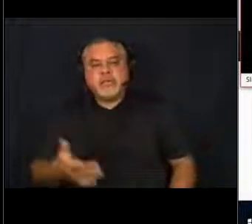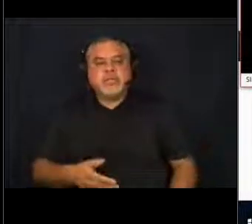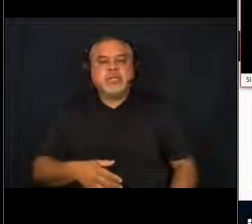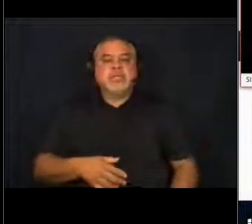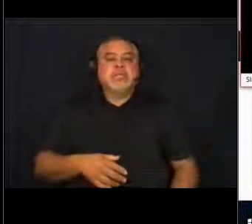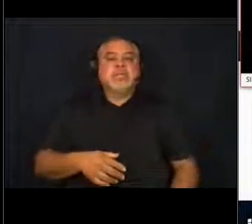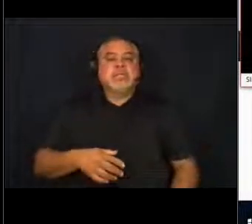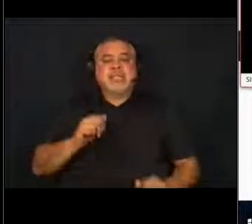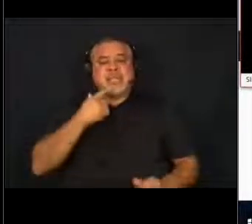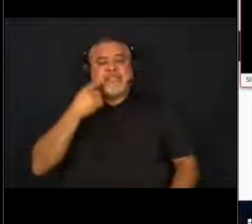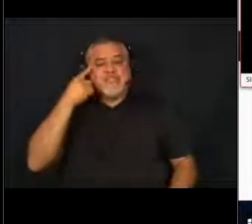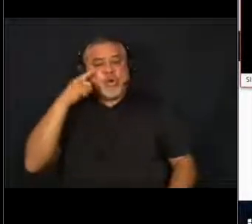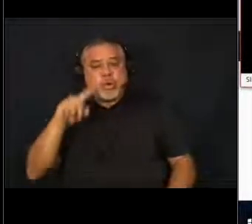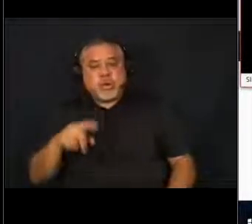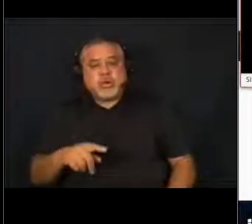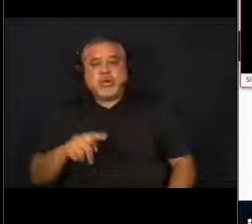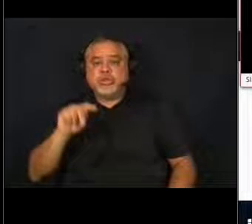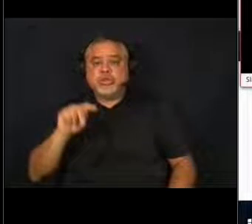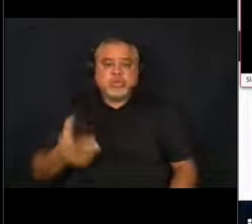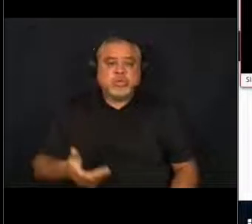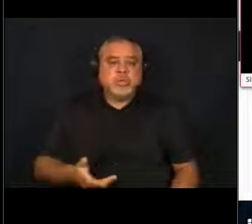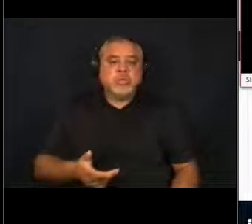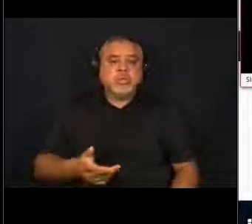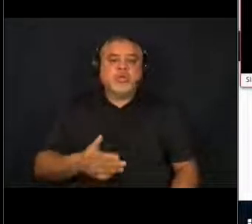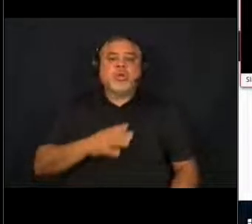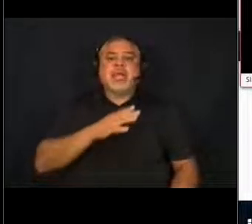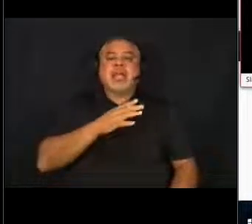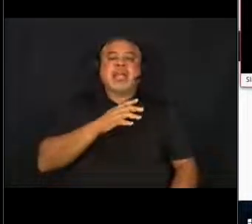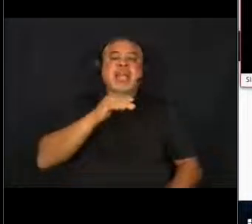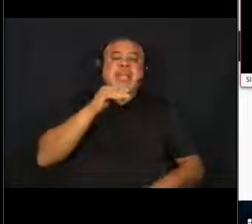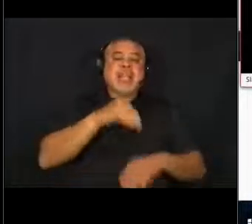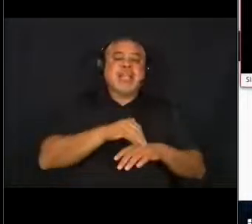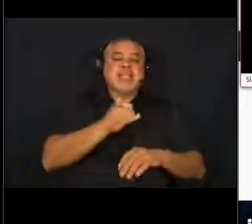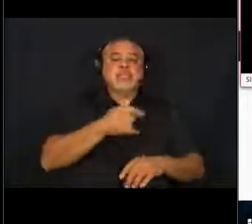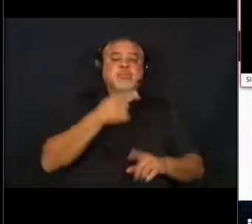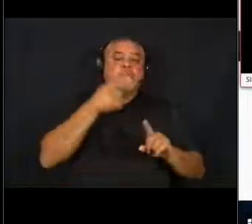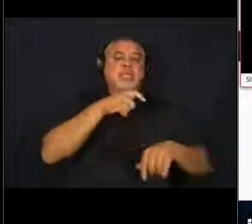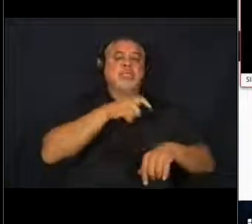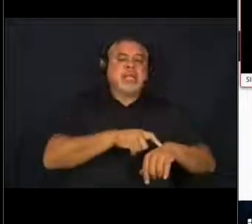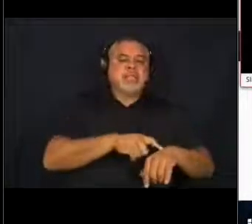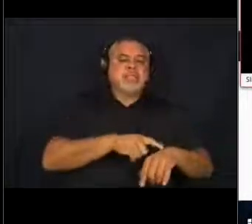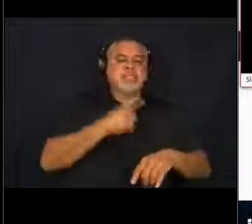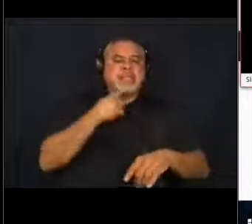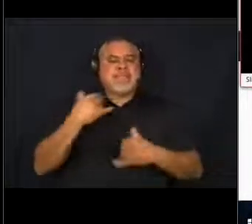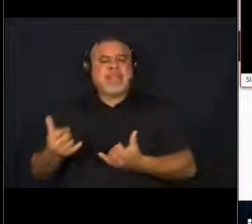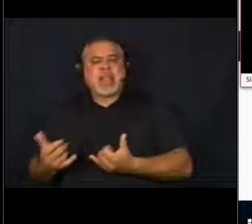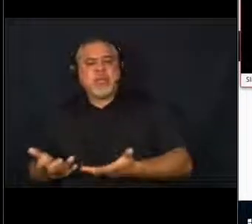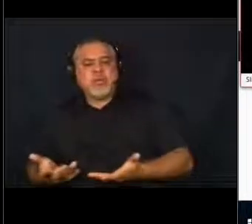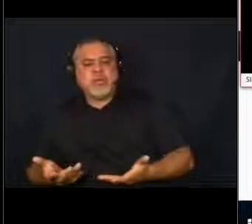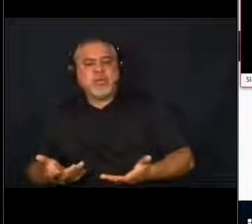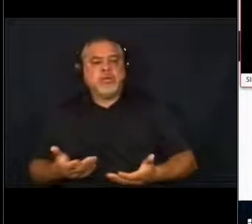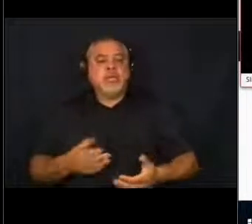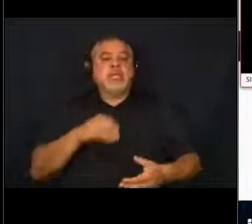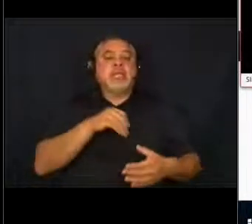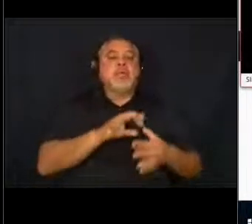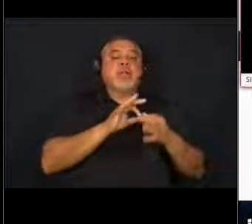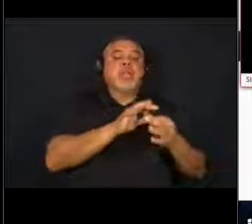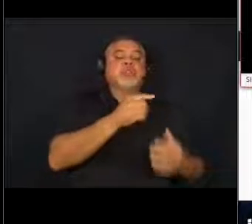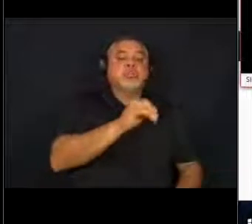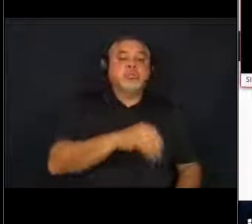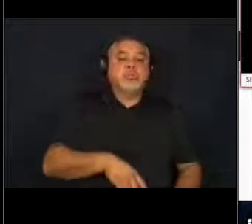say for or to? Or at this point in time? Let's just say now. Or in relation to,